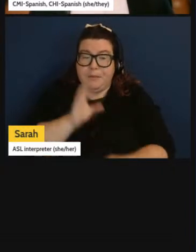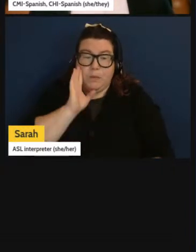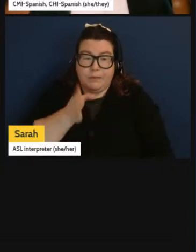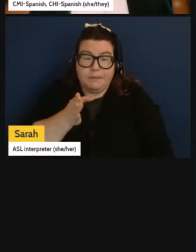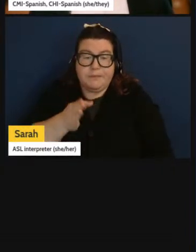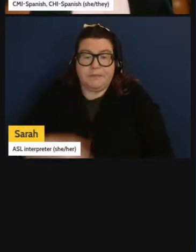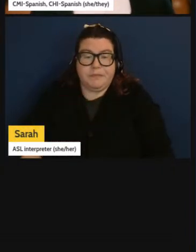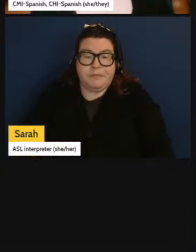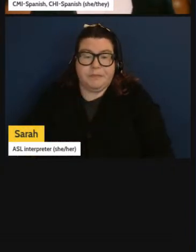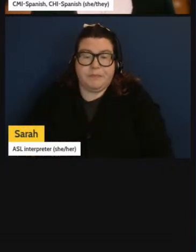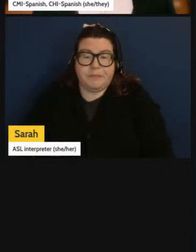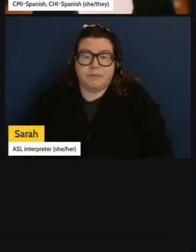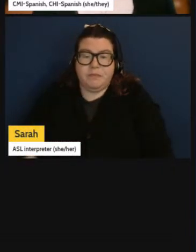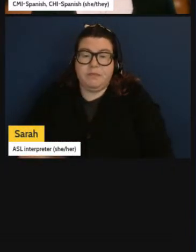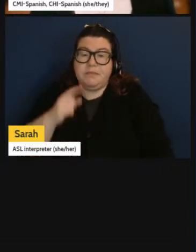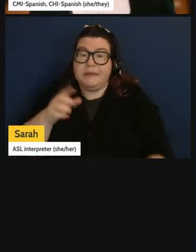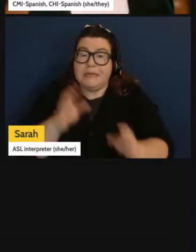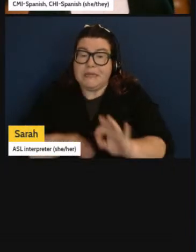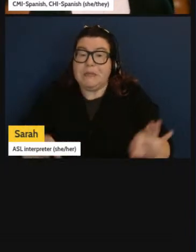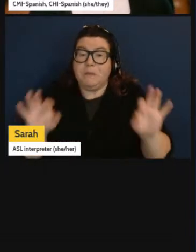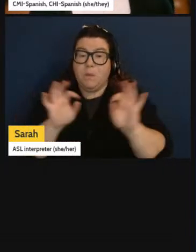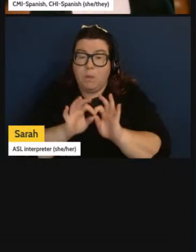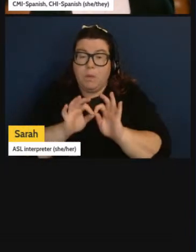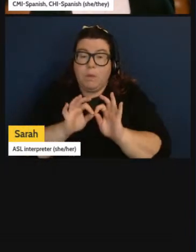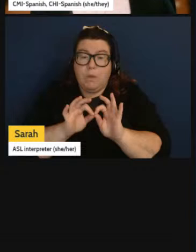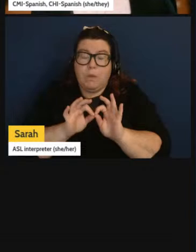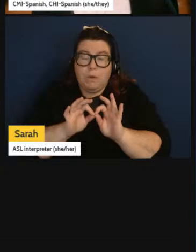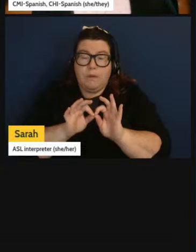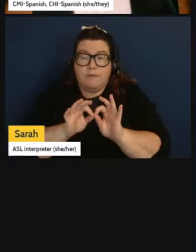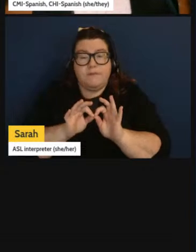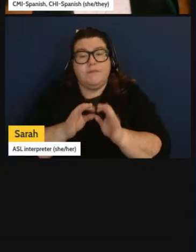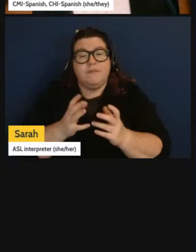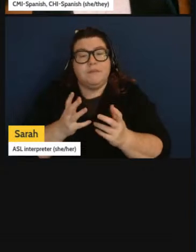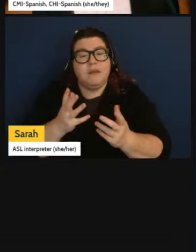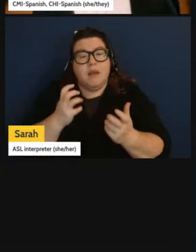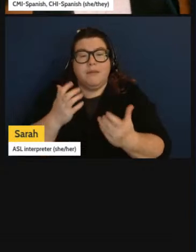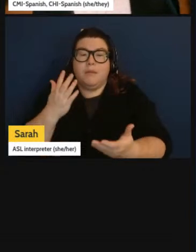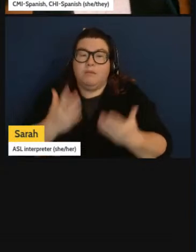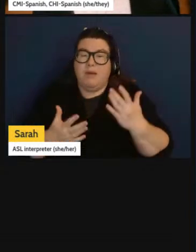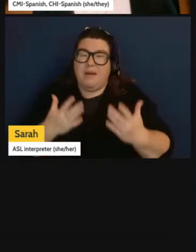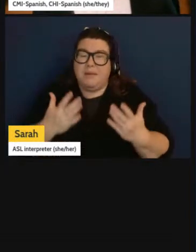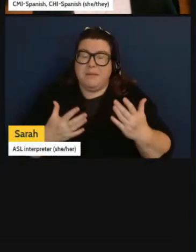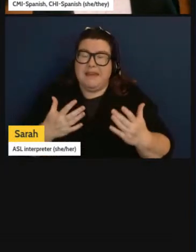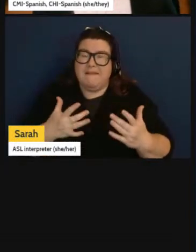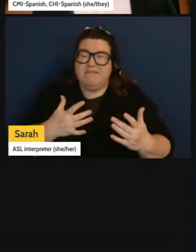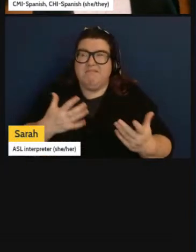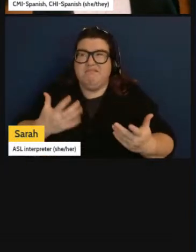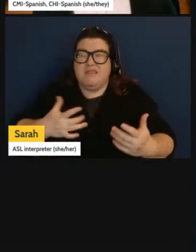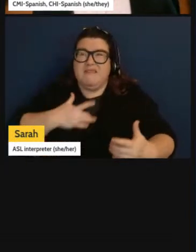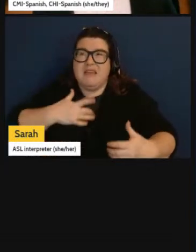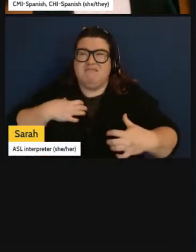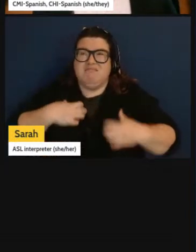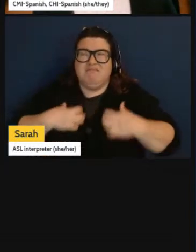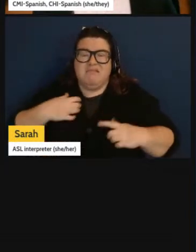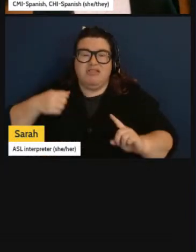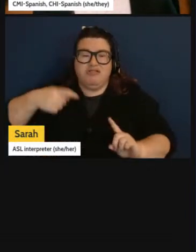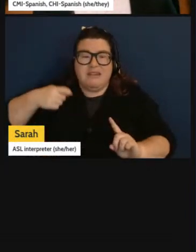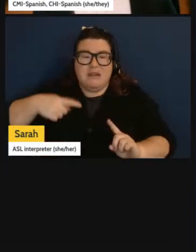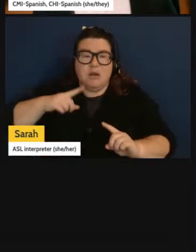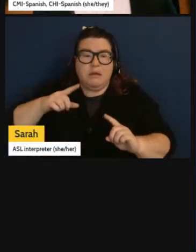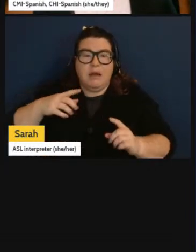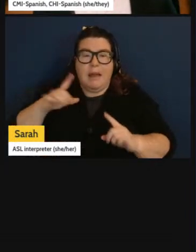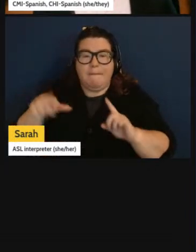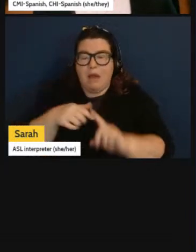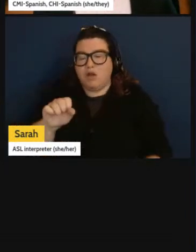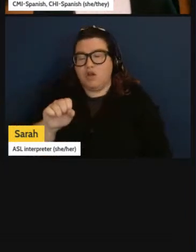this is the really, really important thing, is that I'm going to be sharing potentially triggering information about suicide